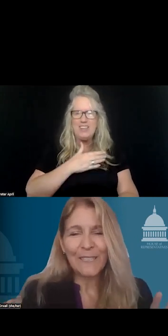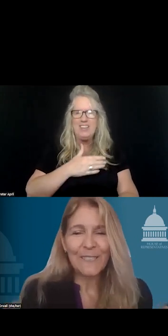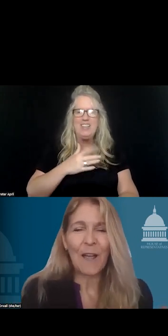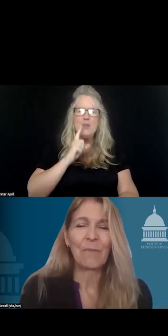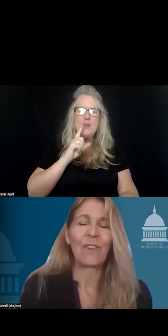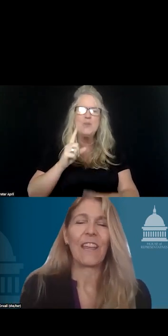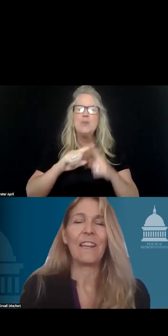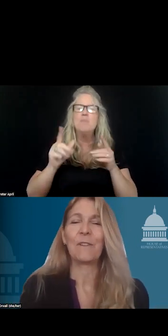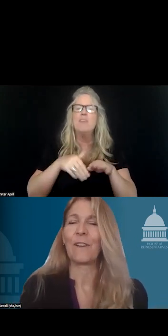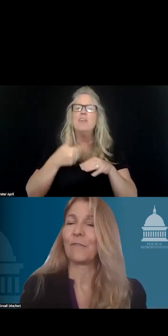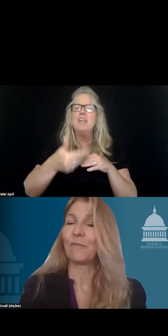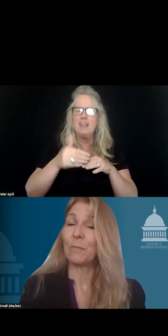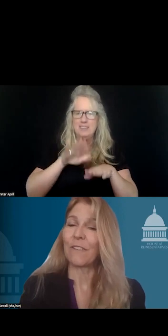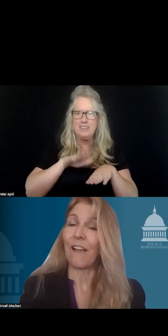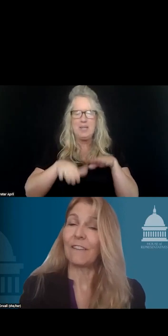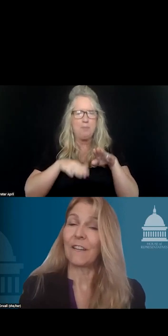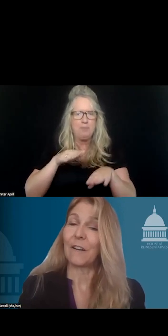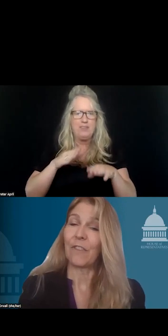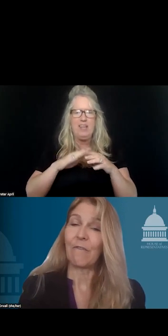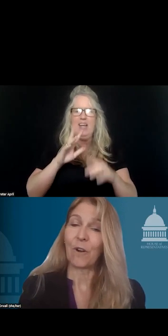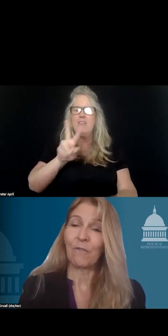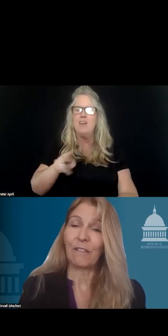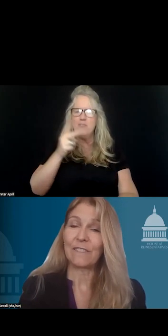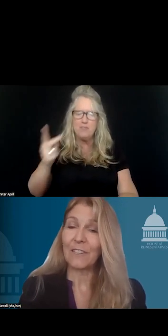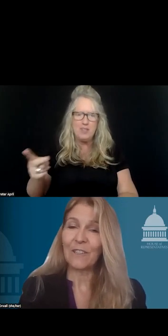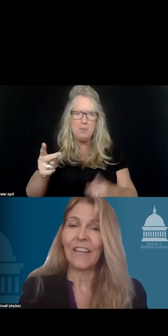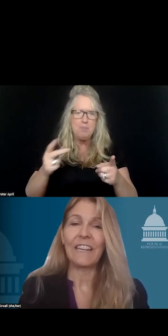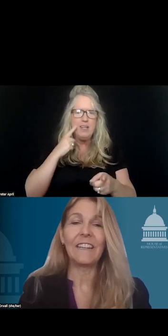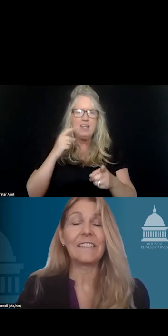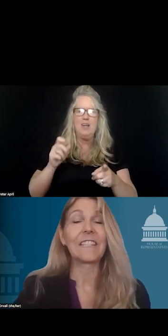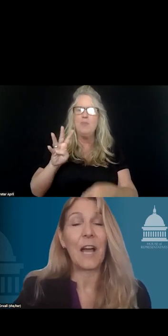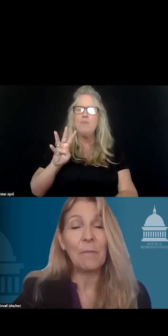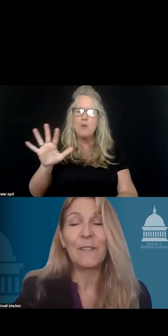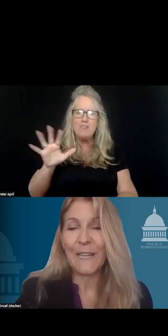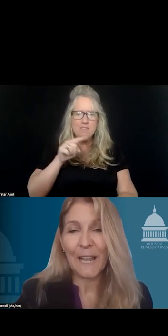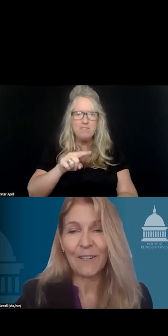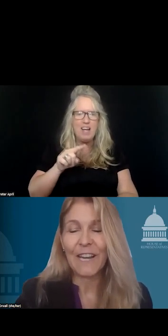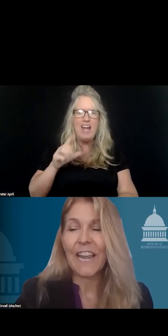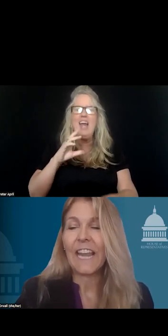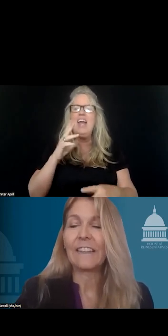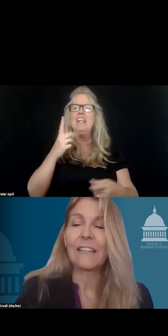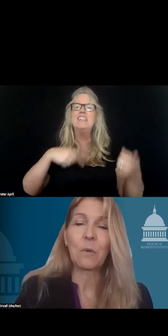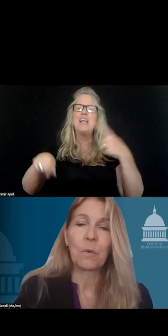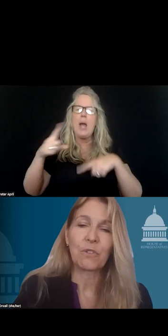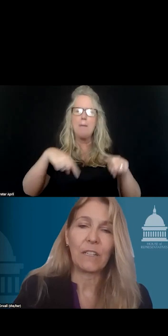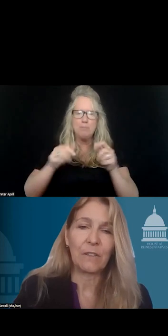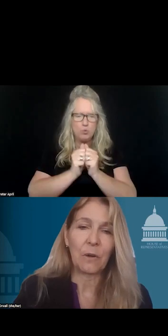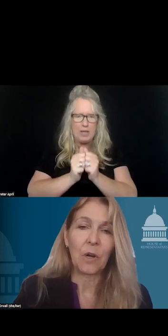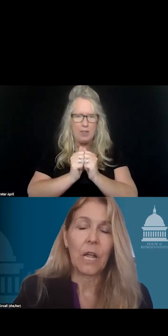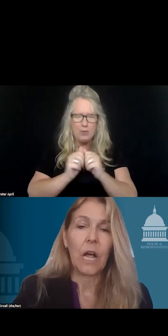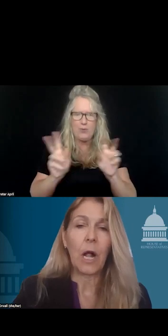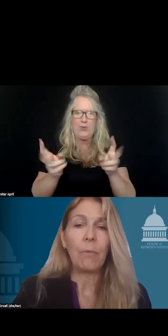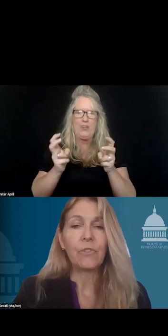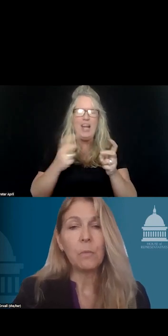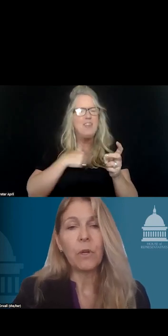about the next steps. And it was on the flip side of the 45 single, and it is Come Together. And that's what we're trying to